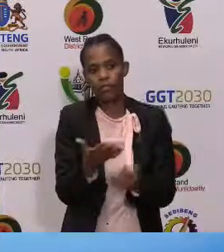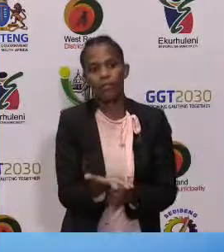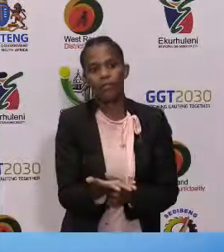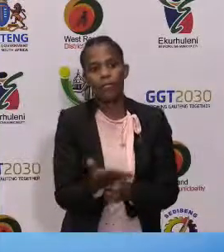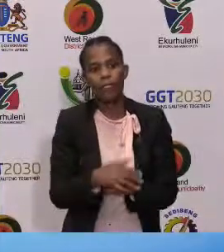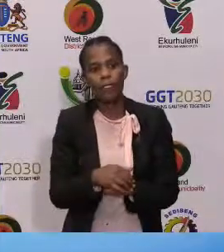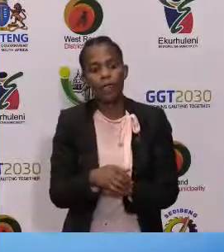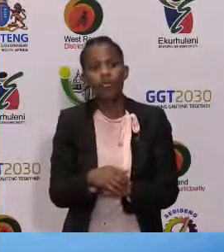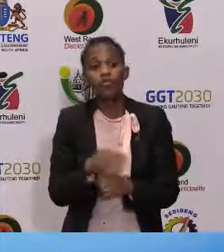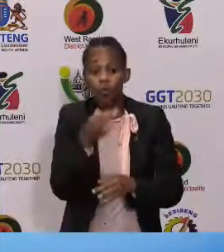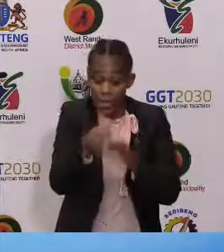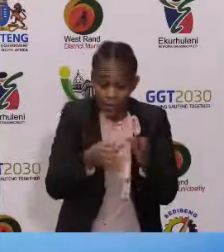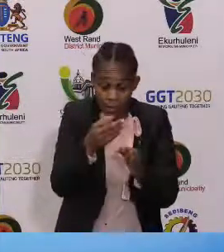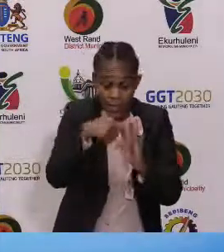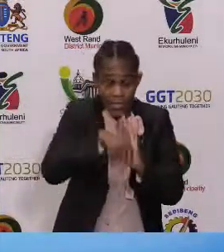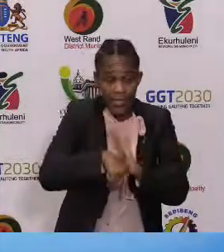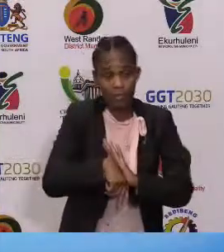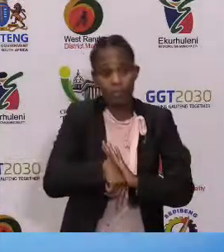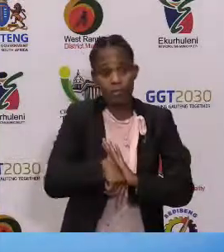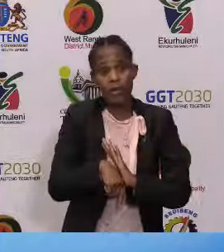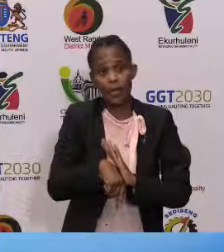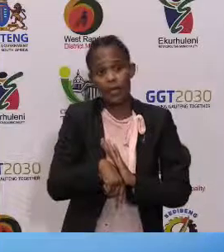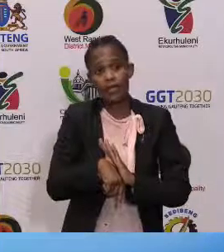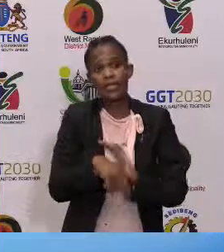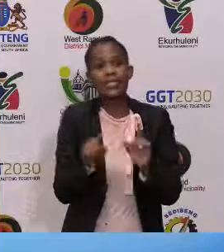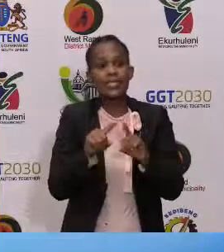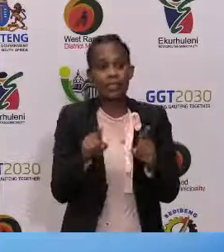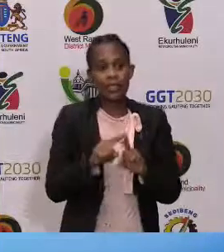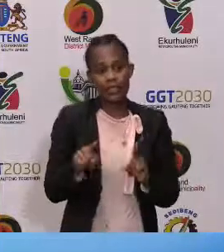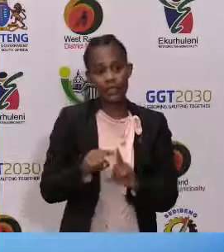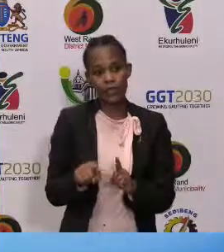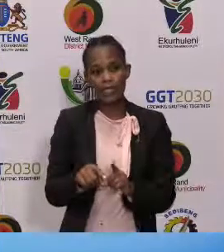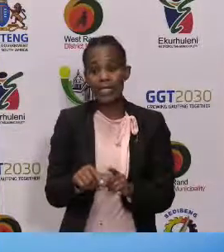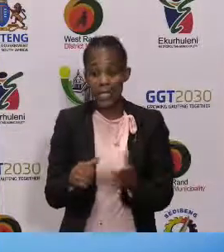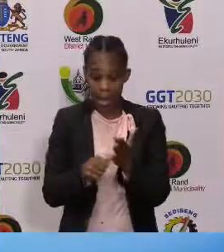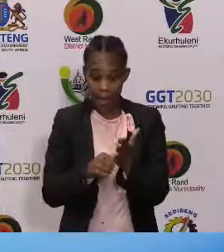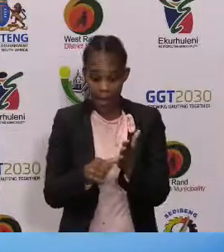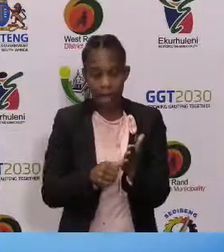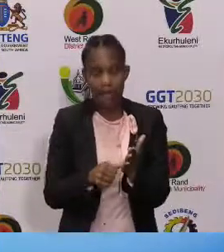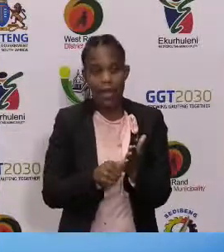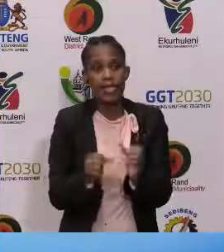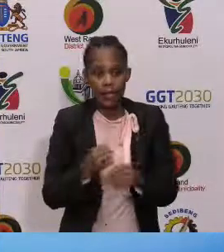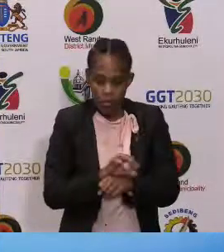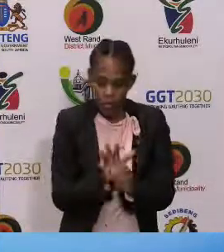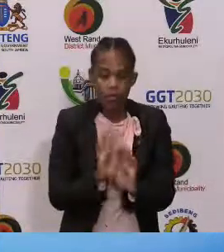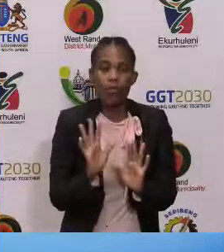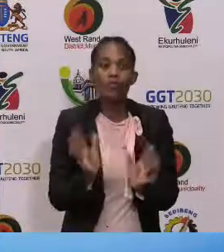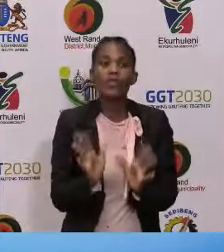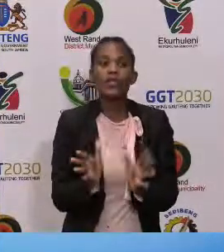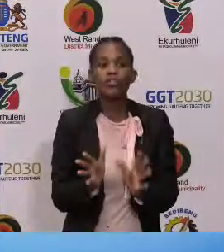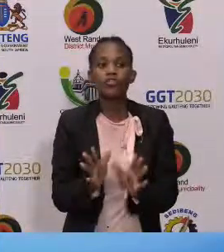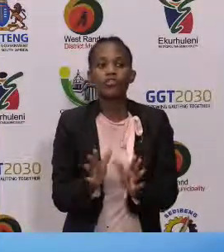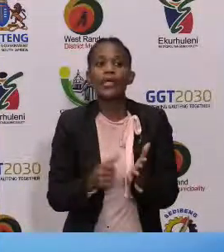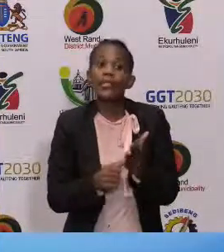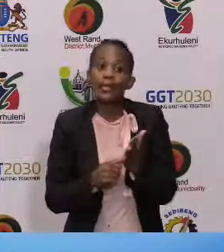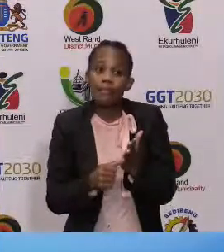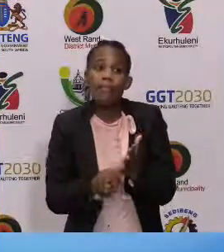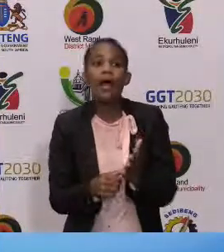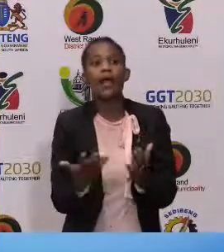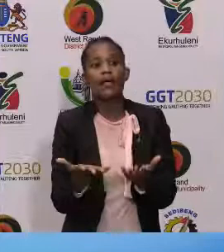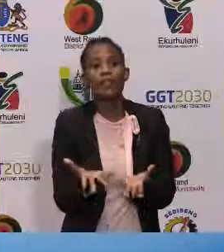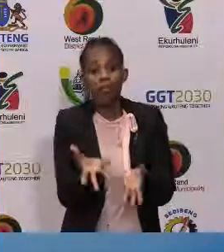to emphasize that the number of there's about an 8-fold difference in terms of the actual number of people that have been infected relative to the number of people that we've diagnosed